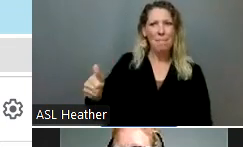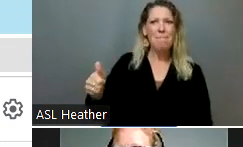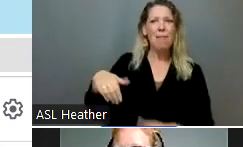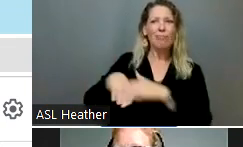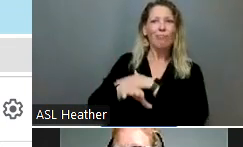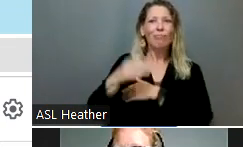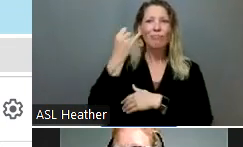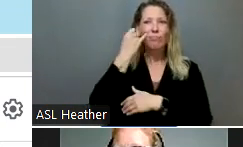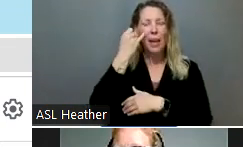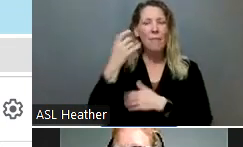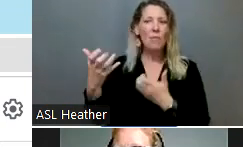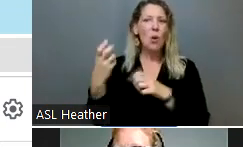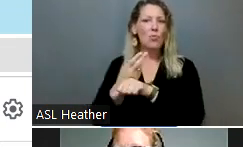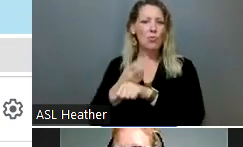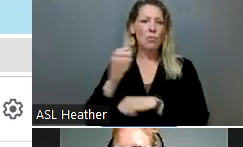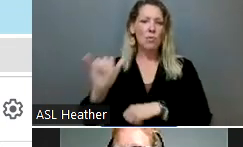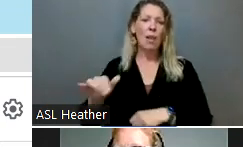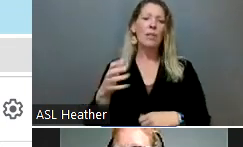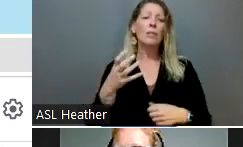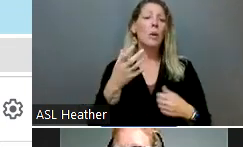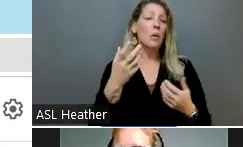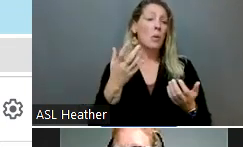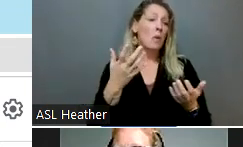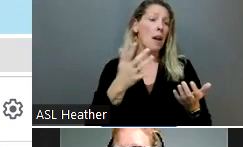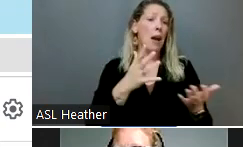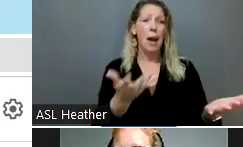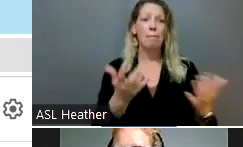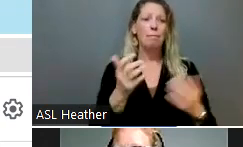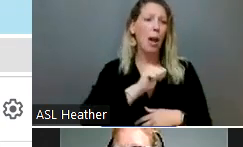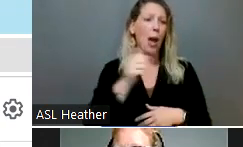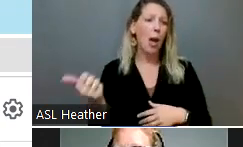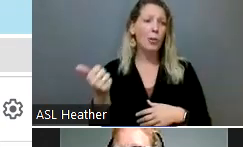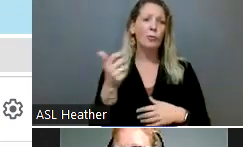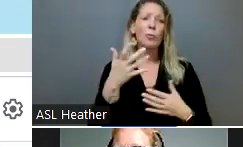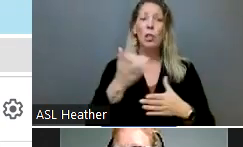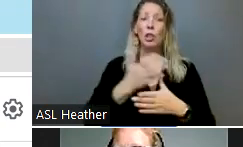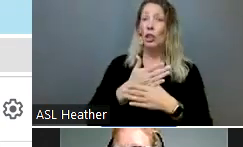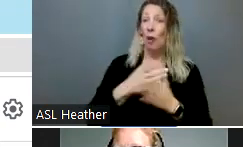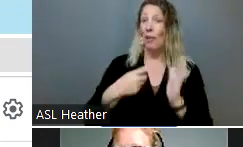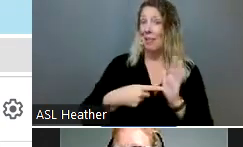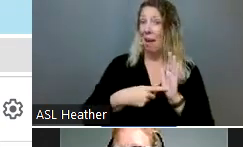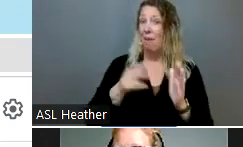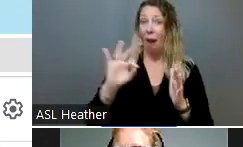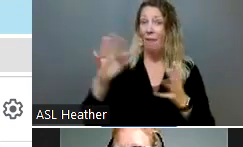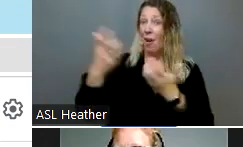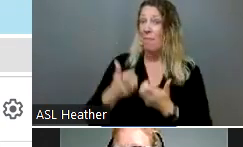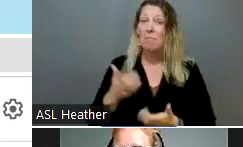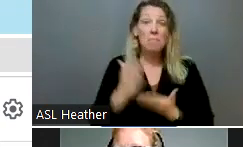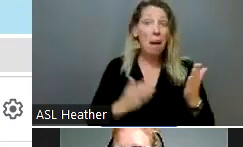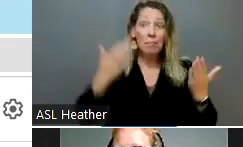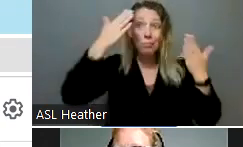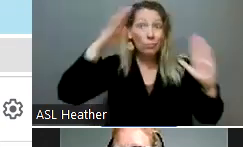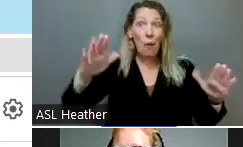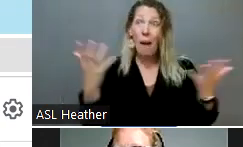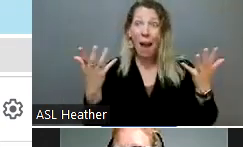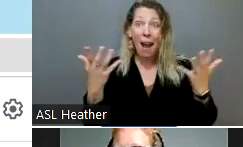Another is to share an example of an accommodation. Maybe people don't know what to ask. Maybe they